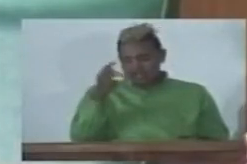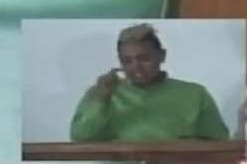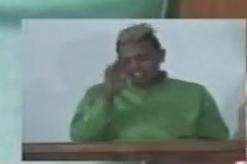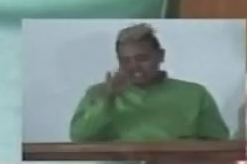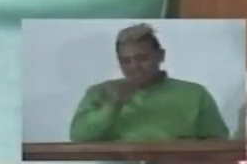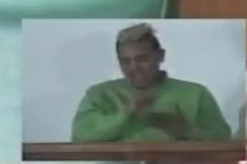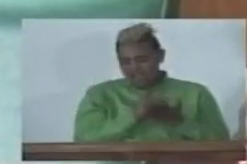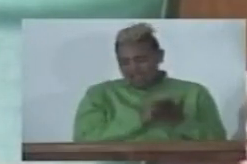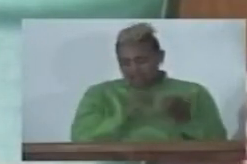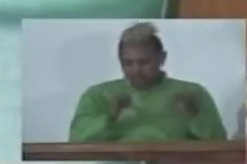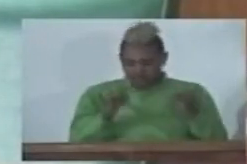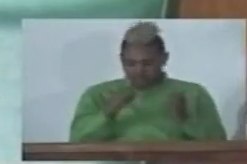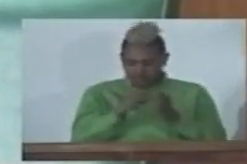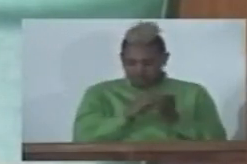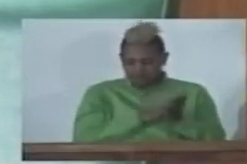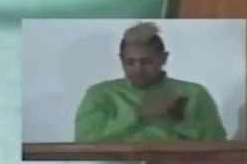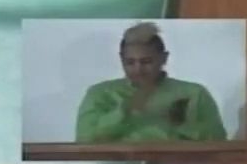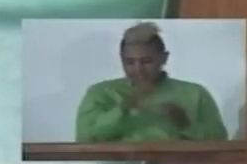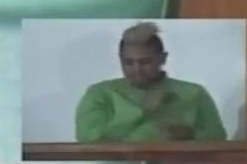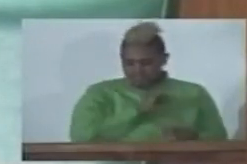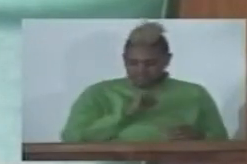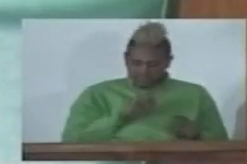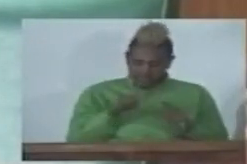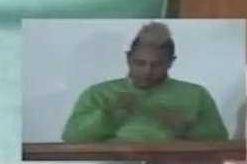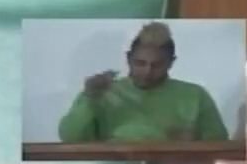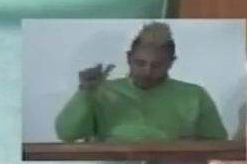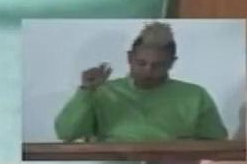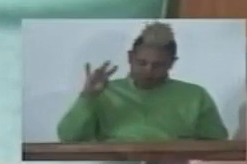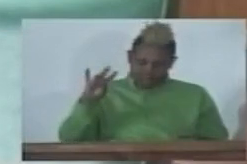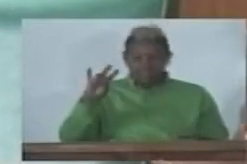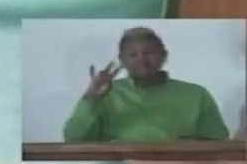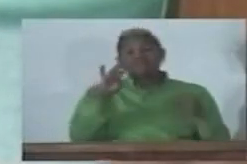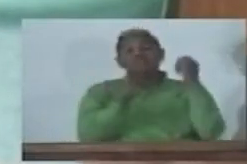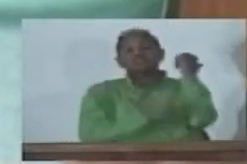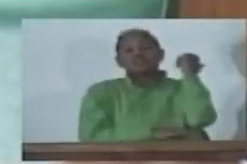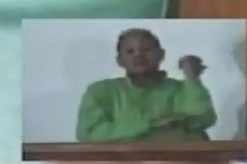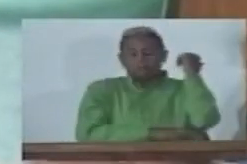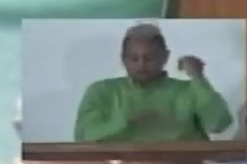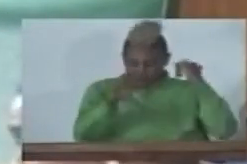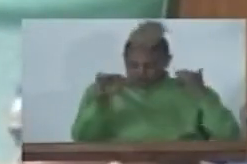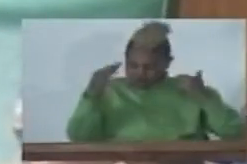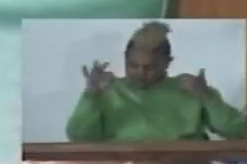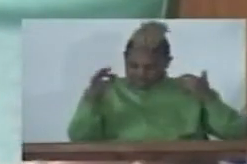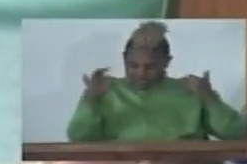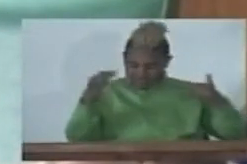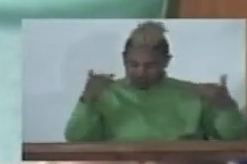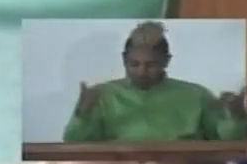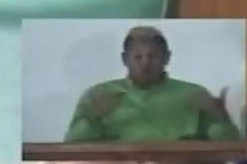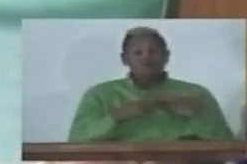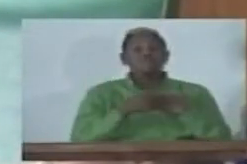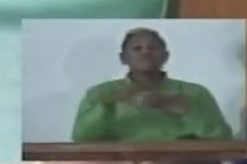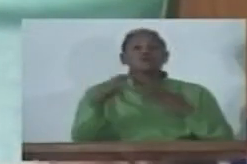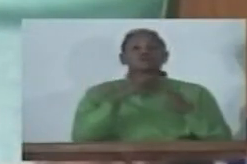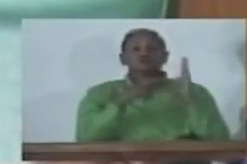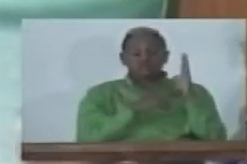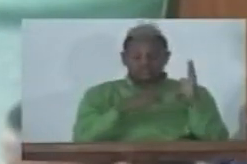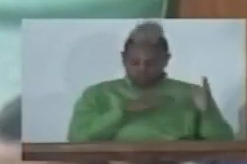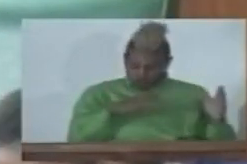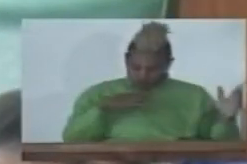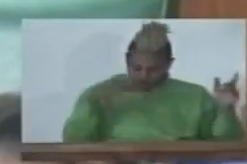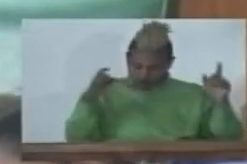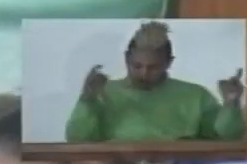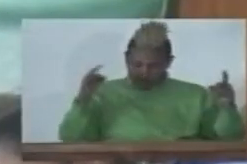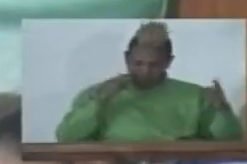which was laid on the table of the Senate on the 27th day of September 2019, be referred to the Regulations Committee of the